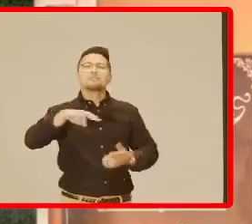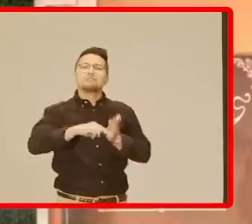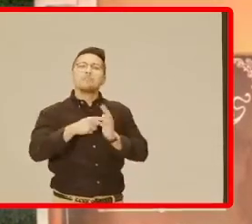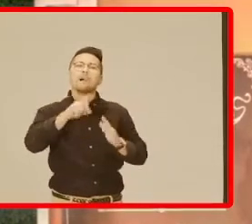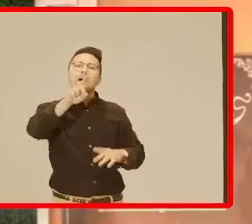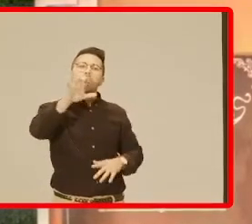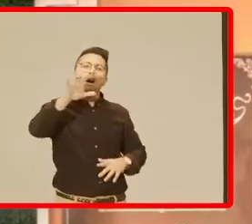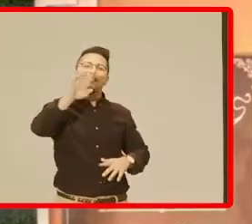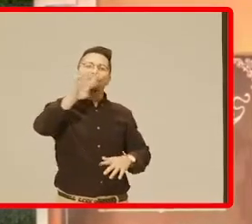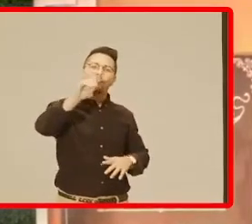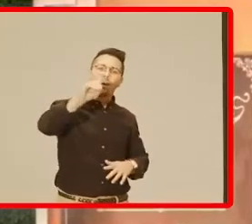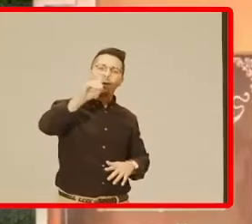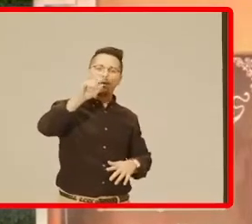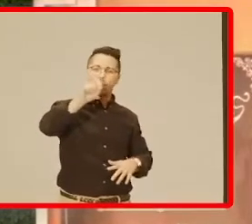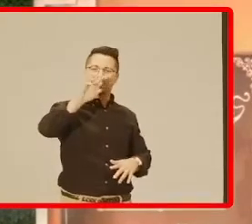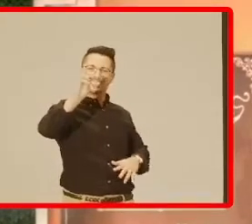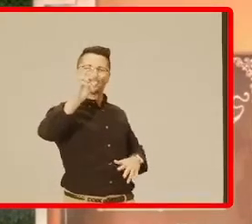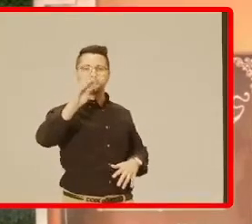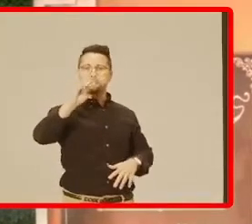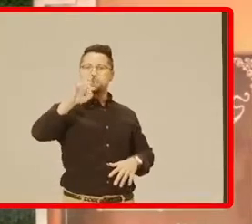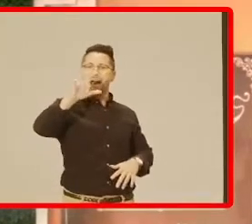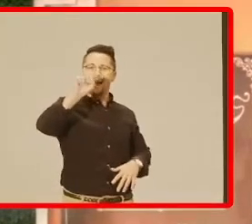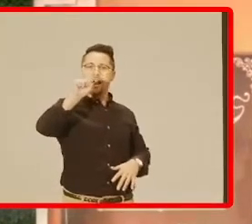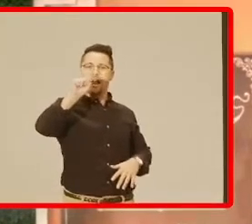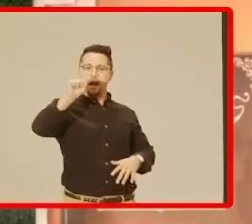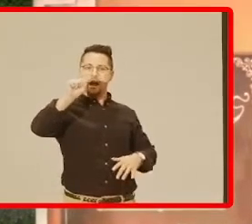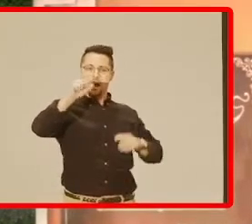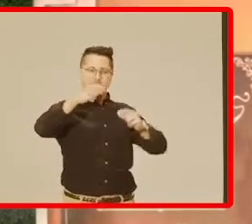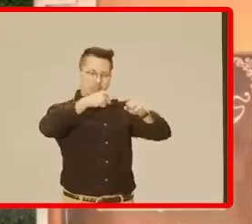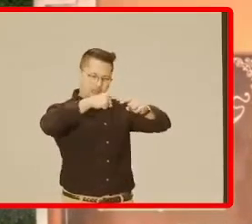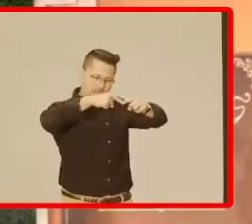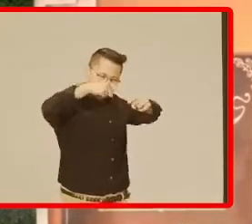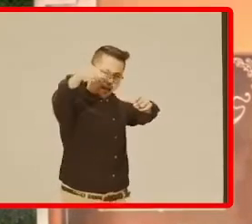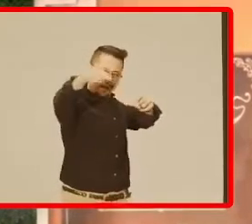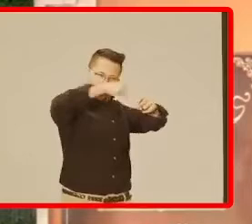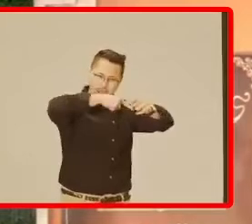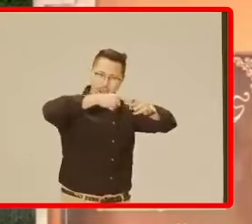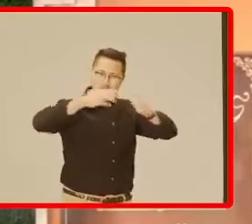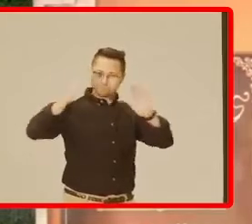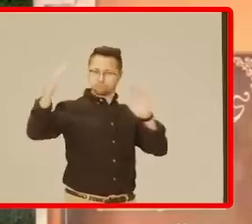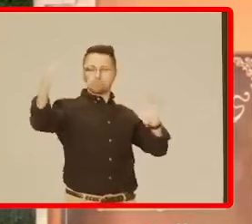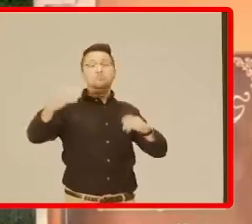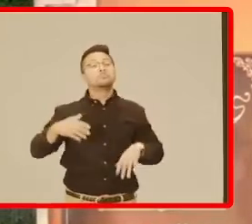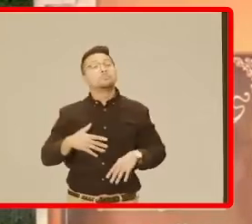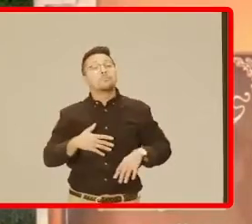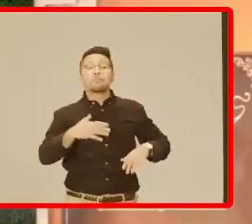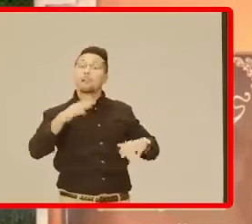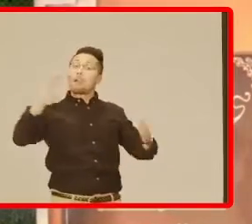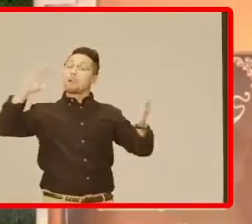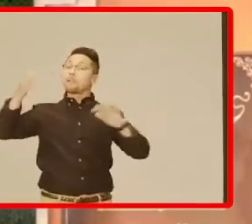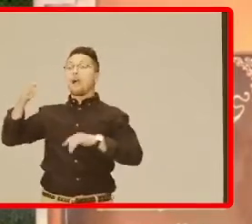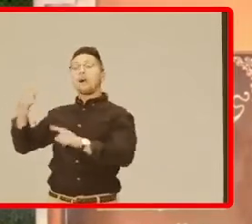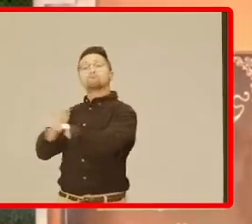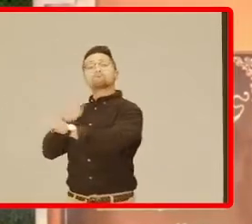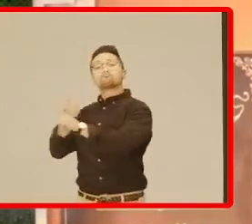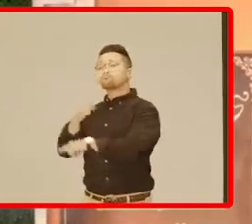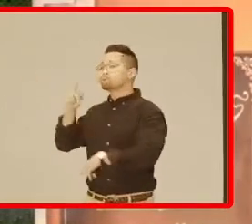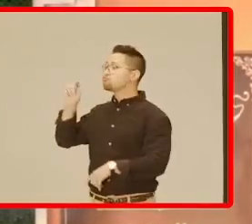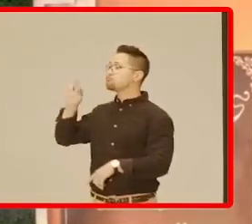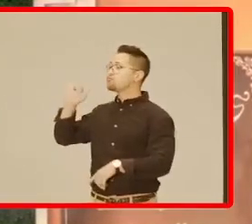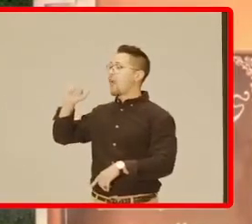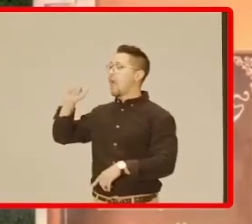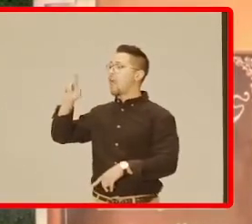140.6-mile event. And it's even more challenging than your typical triathlon, which can be anywhere